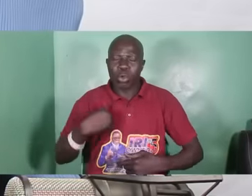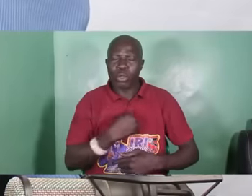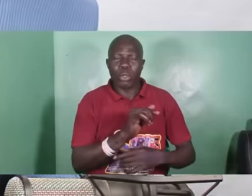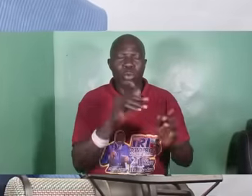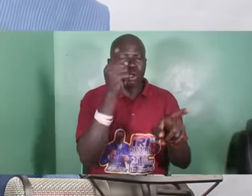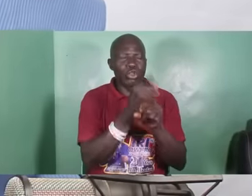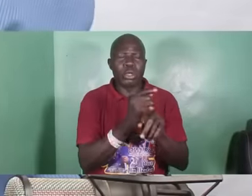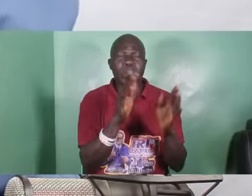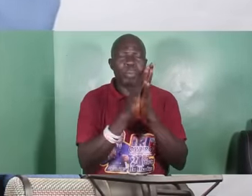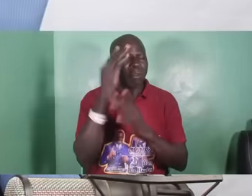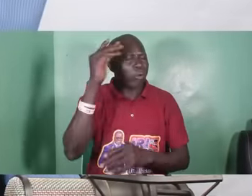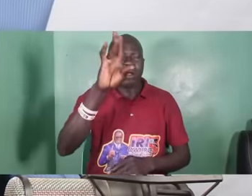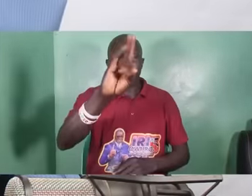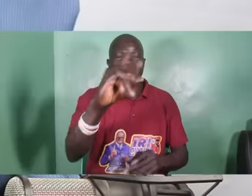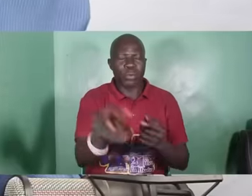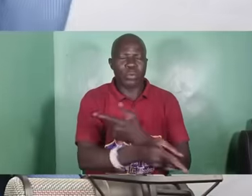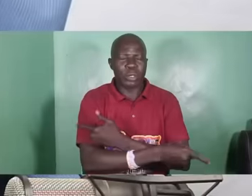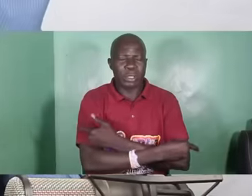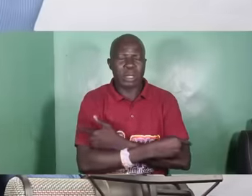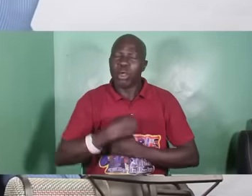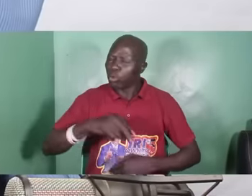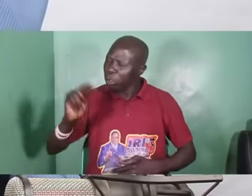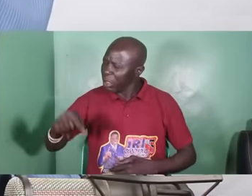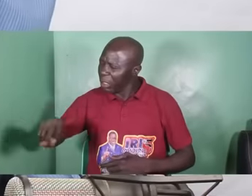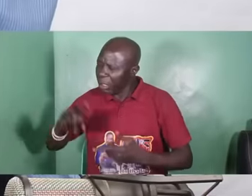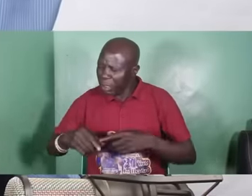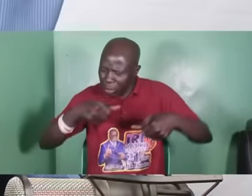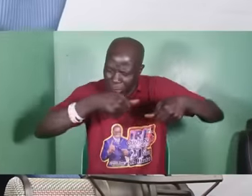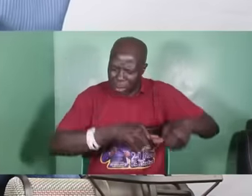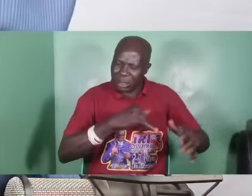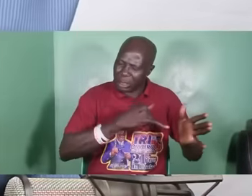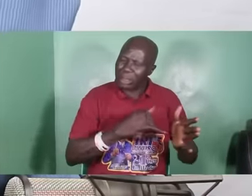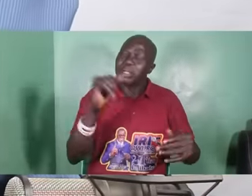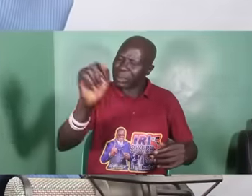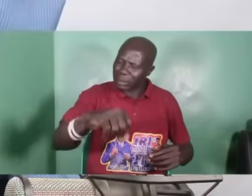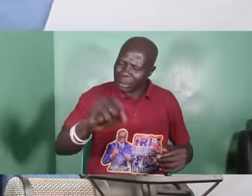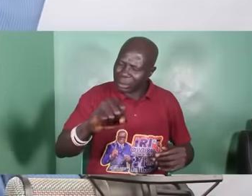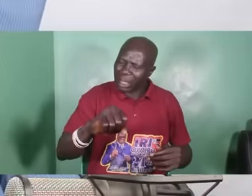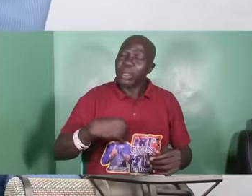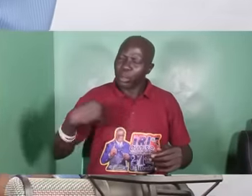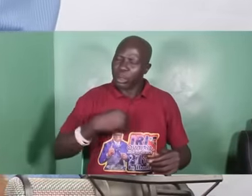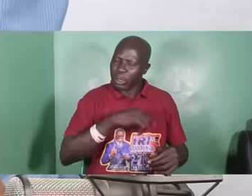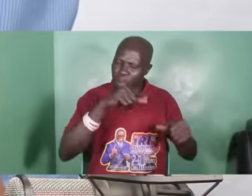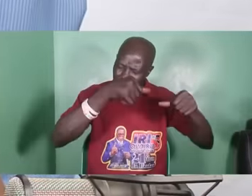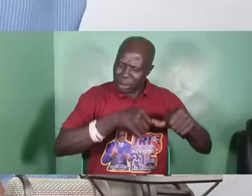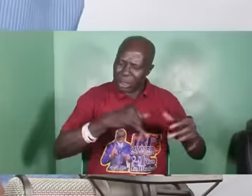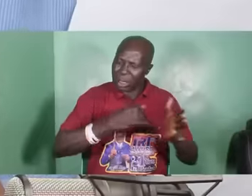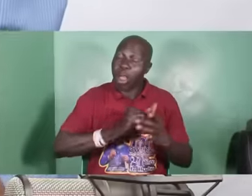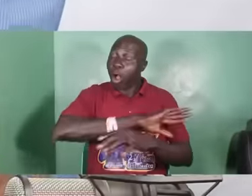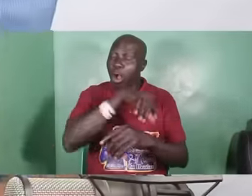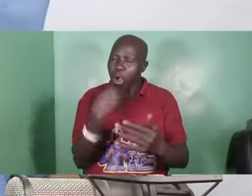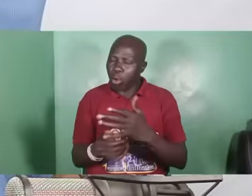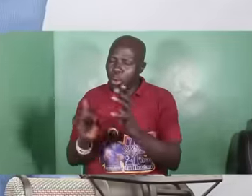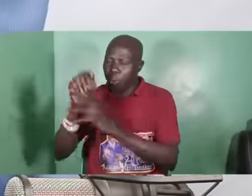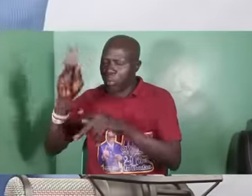Today starts with power. I want to show you a problem. In the name of Jesus. That strong giant of men. In the